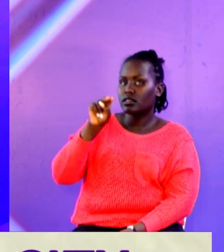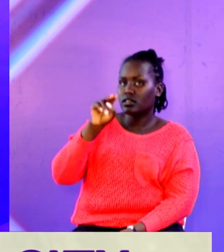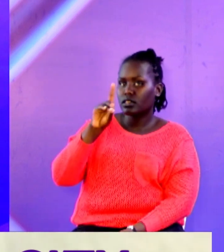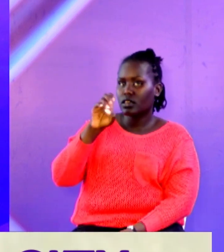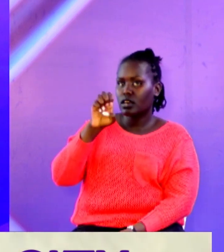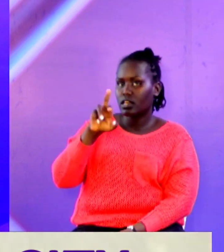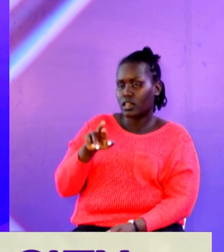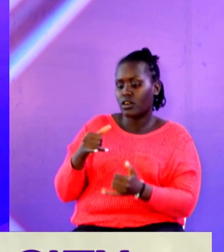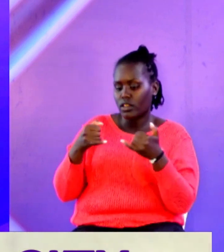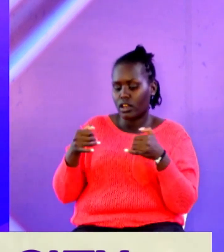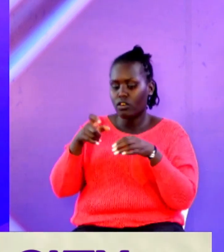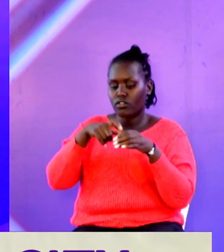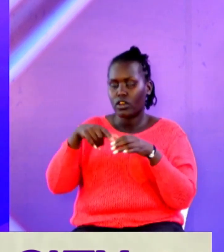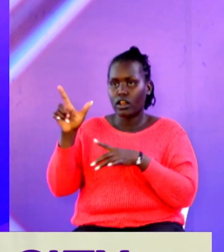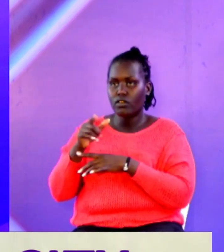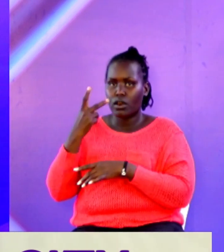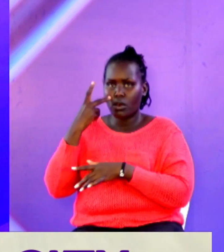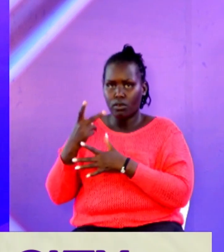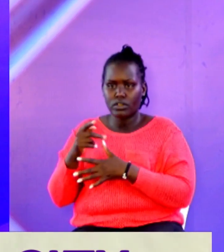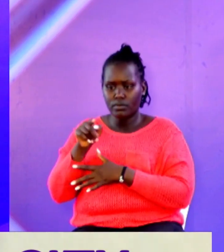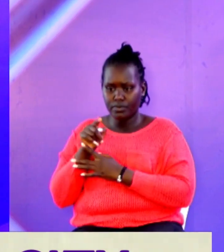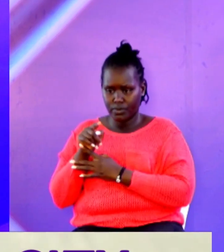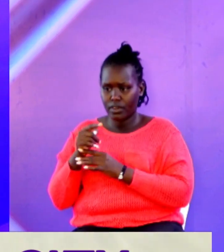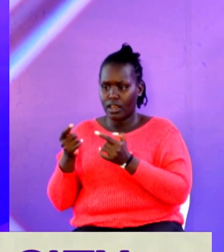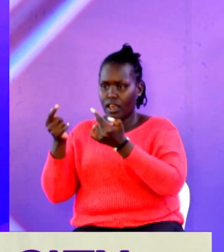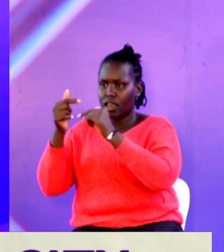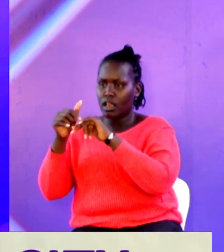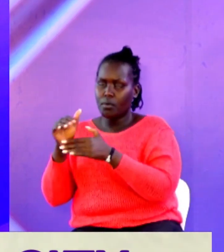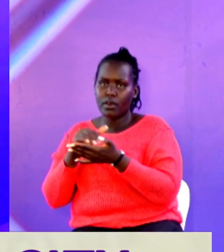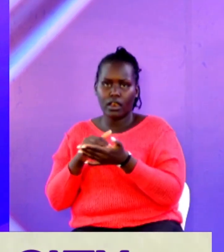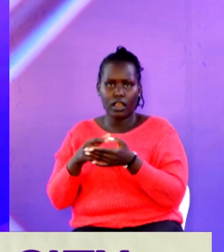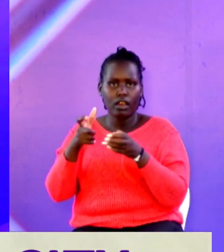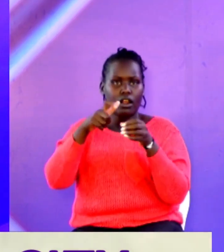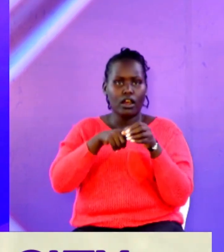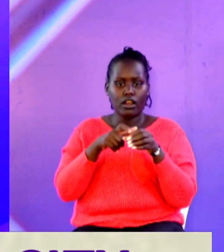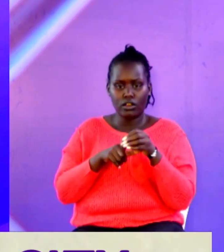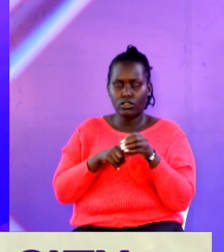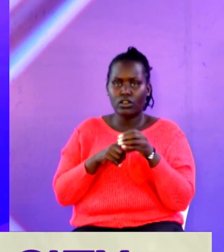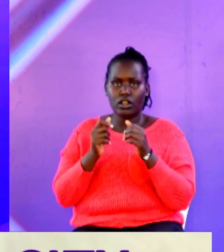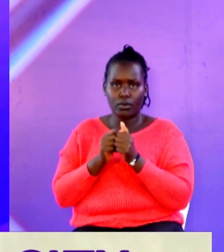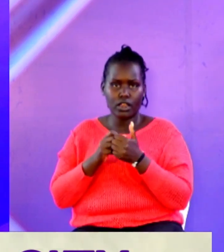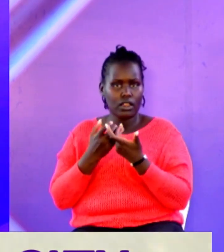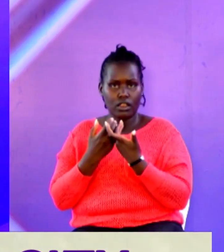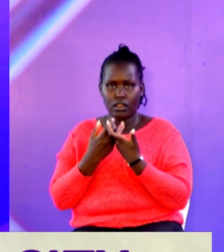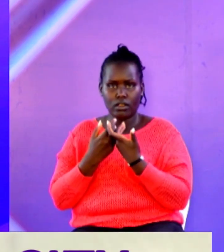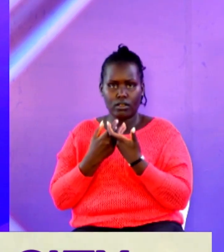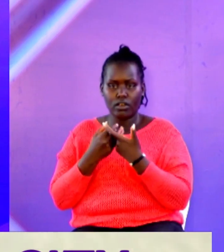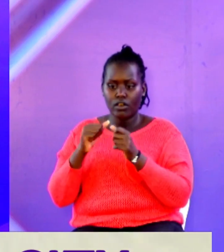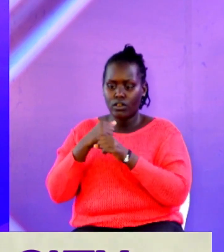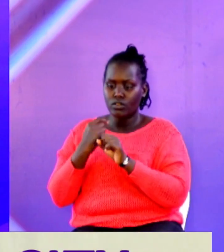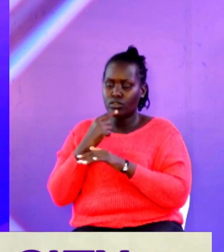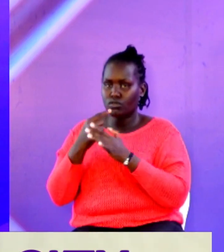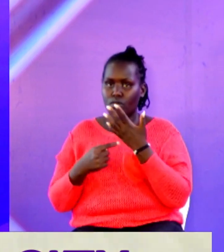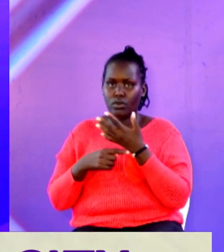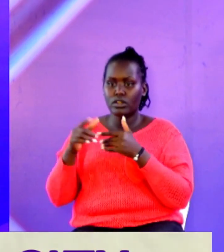of joining Liverpool. Do you see Alexander Isak coming again and joining forces with Ugo Ekitike to make sure